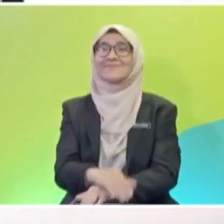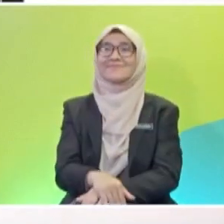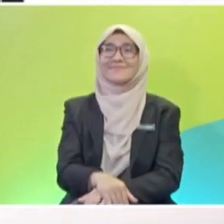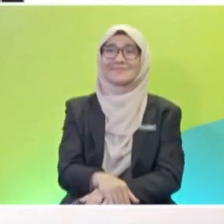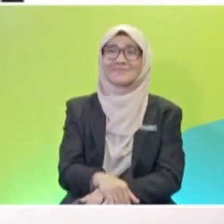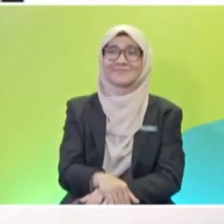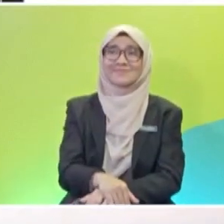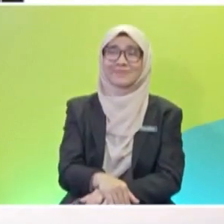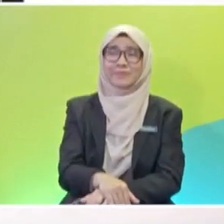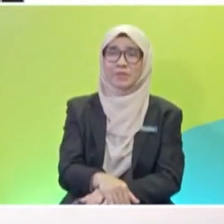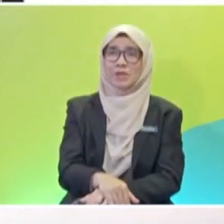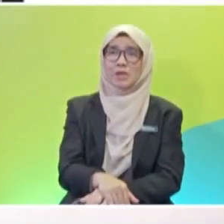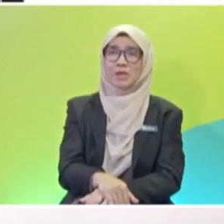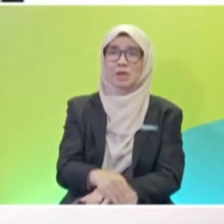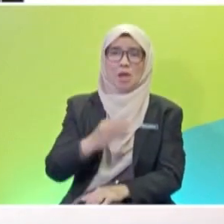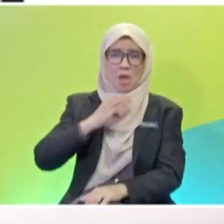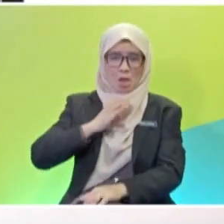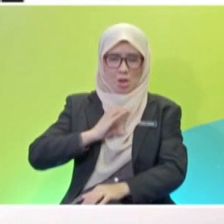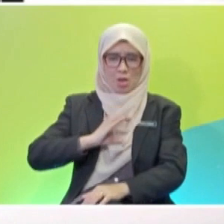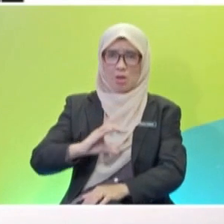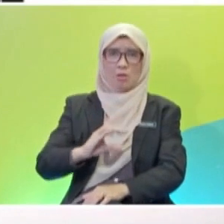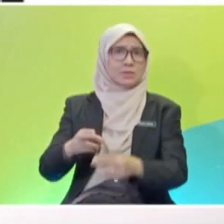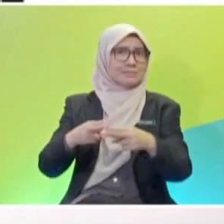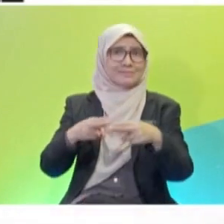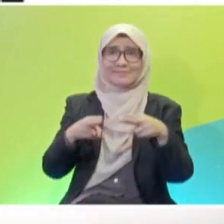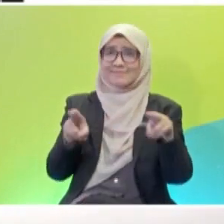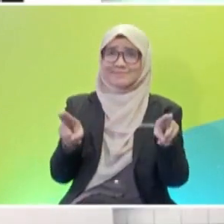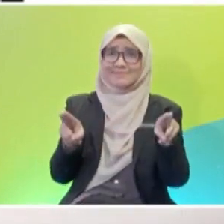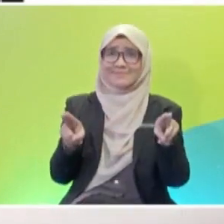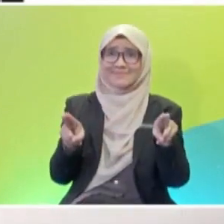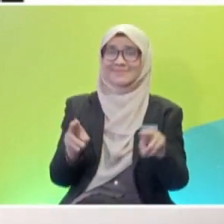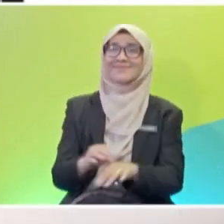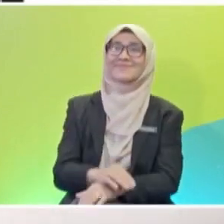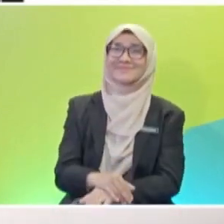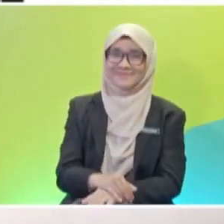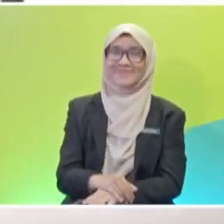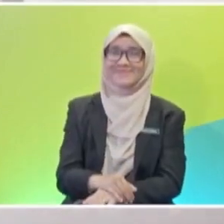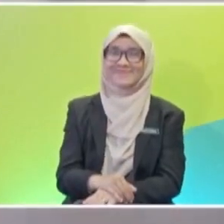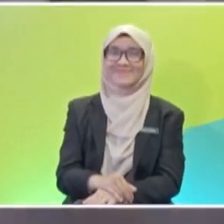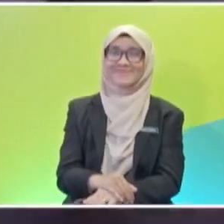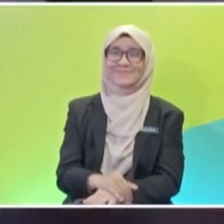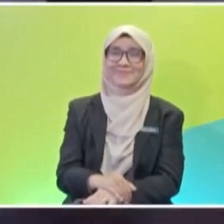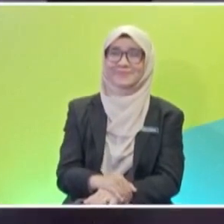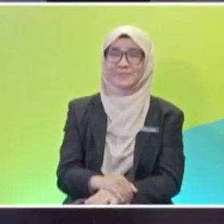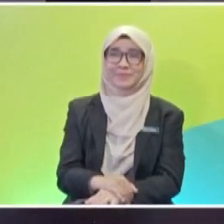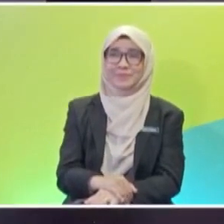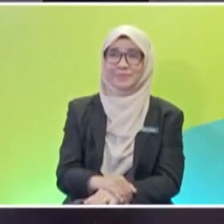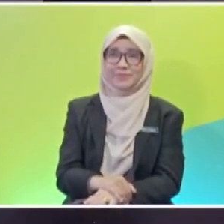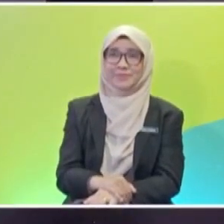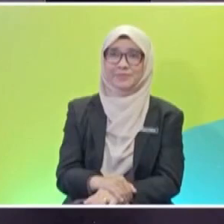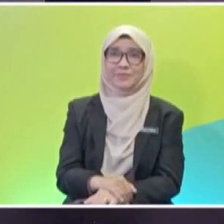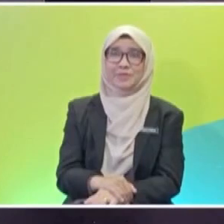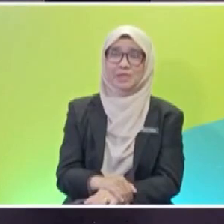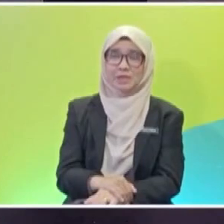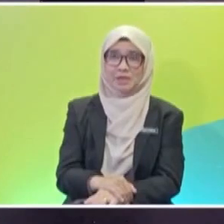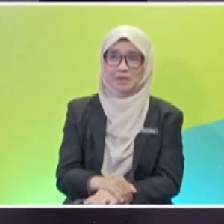We are losing the self-confidence. All right. Mm-hmm. Okay. Thank you very much. I like that answer. So for you, it's a straight...